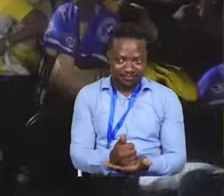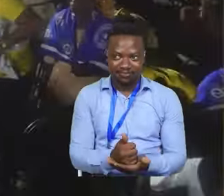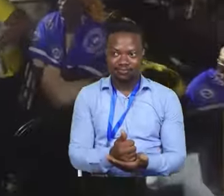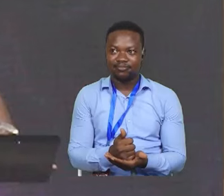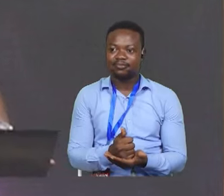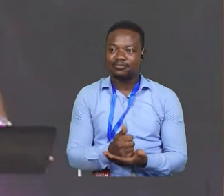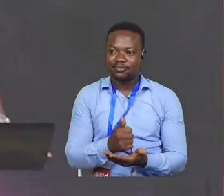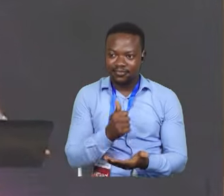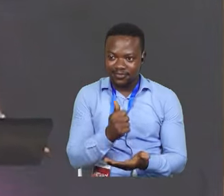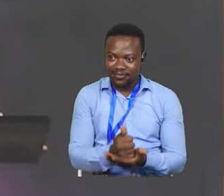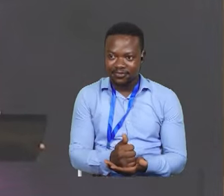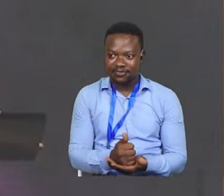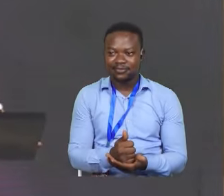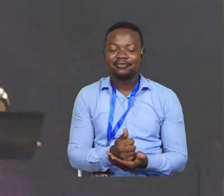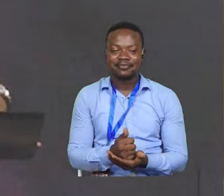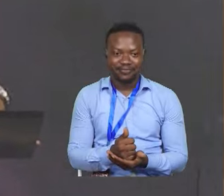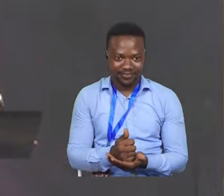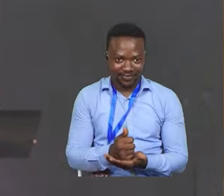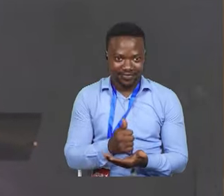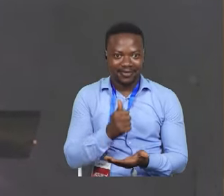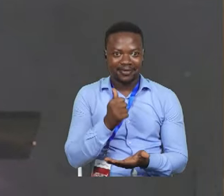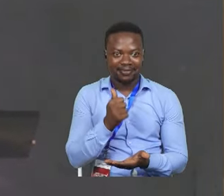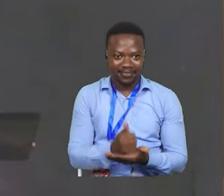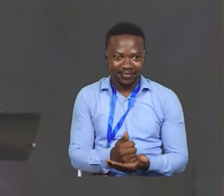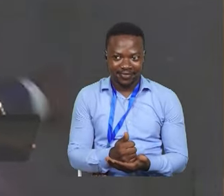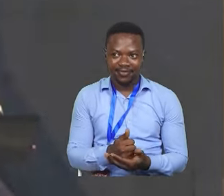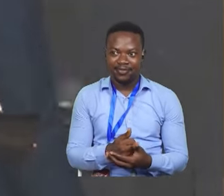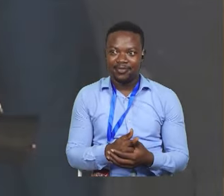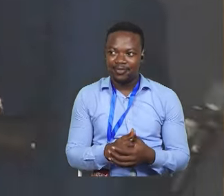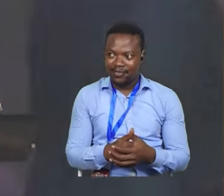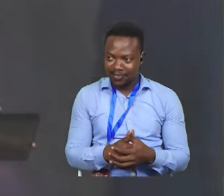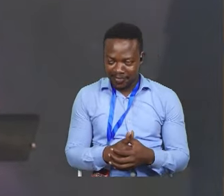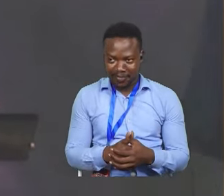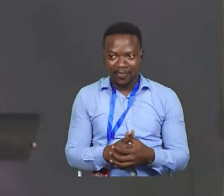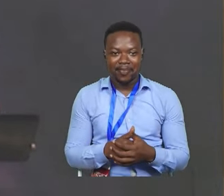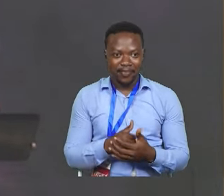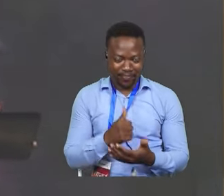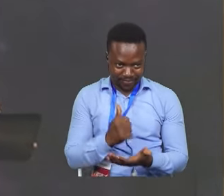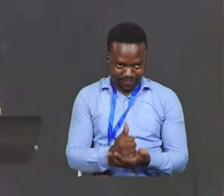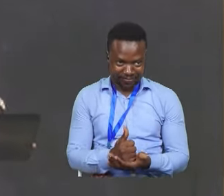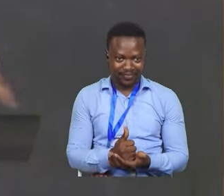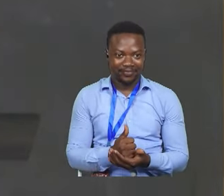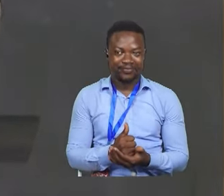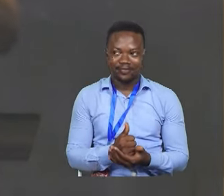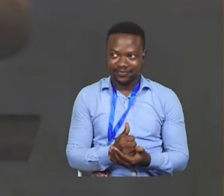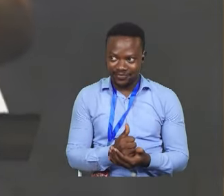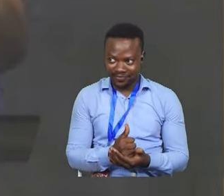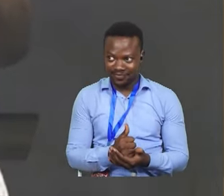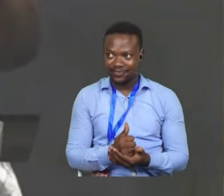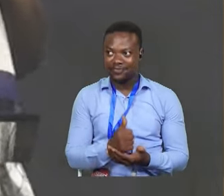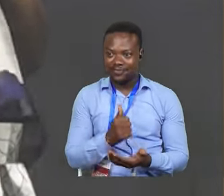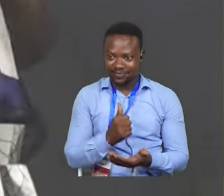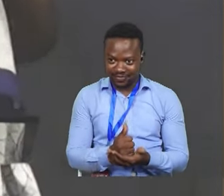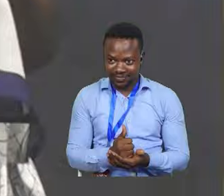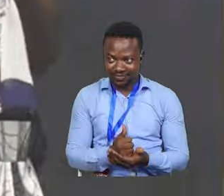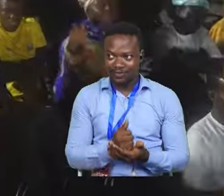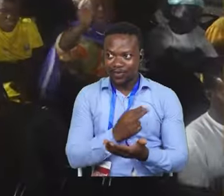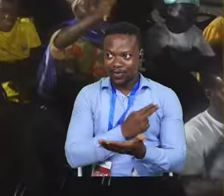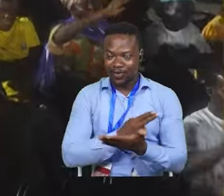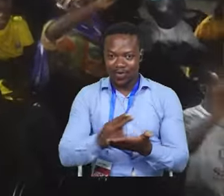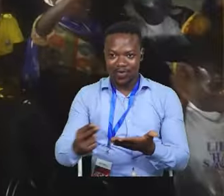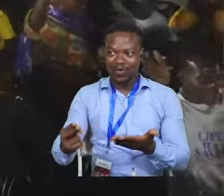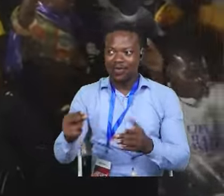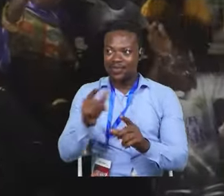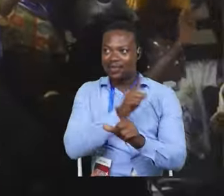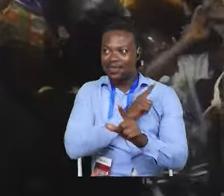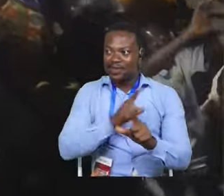Amen. Amen. Praise the Lord. Hallelujah. Crown, crown, crown,